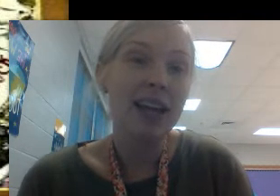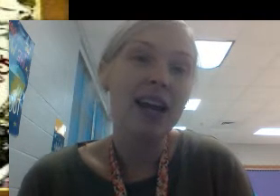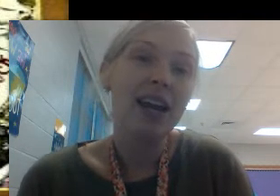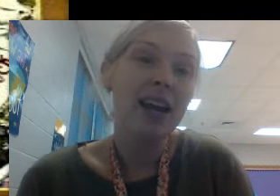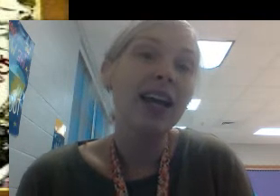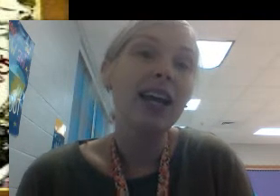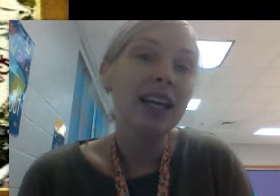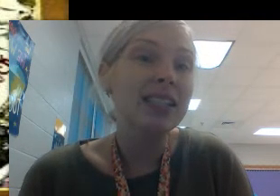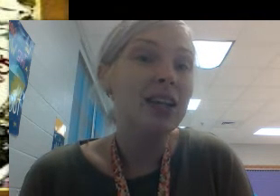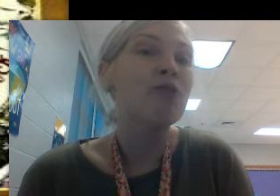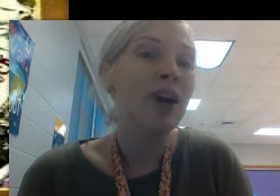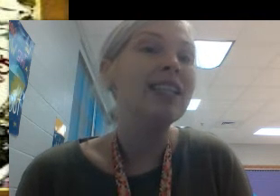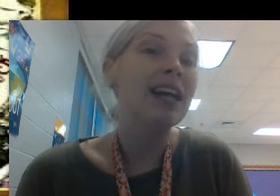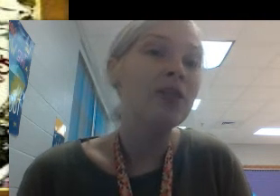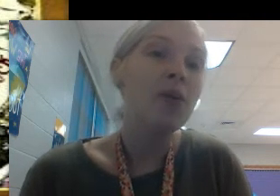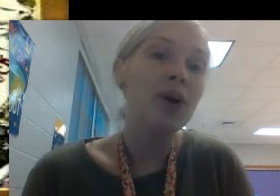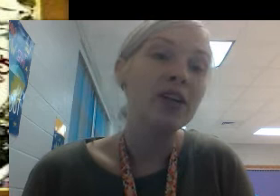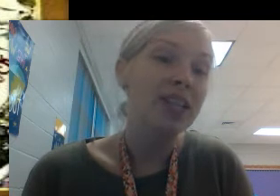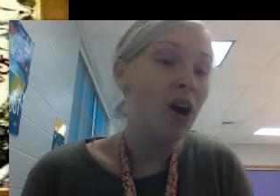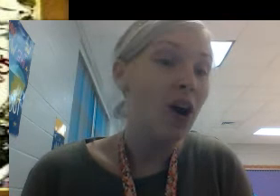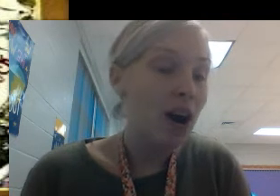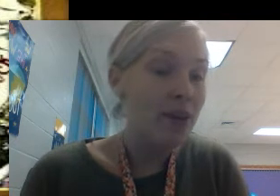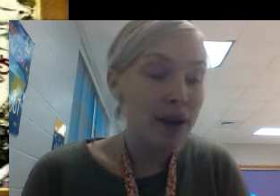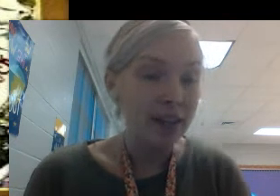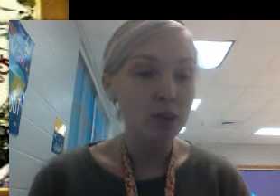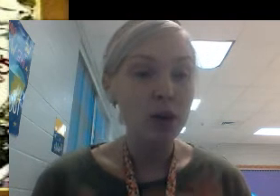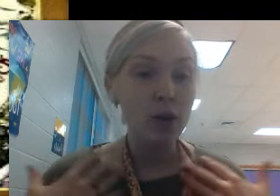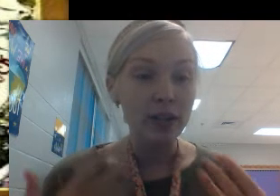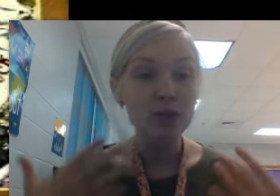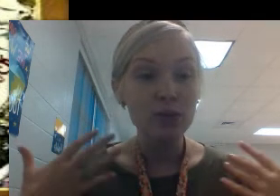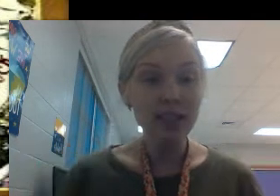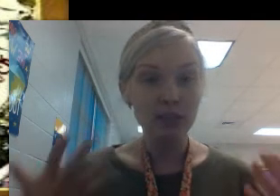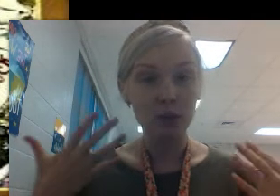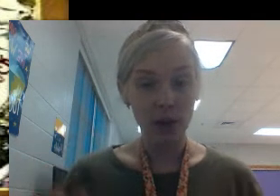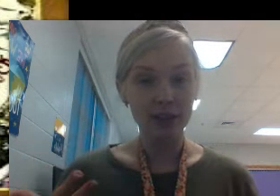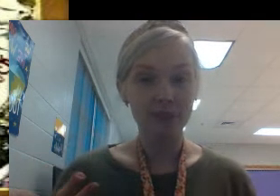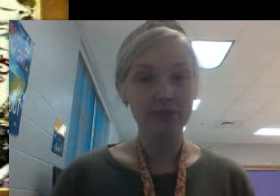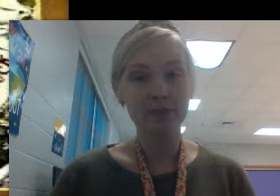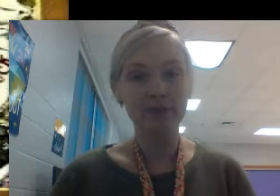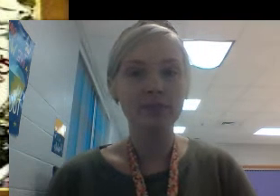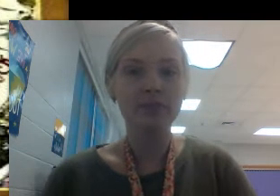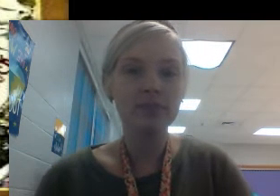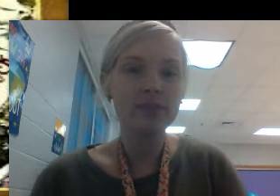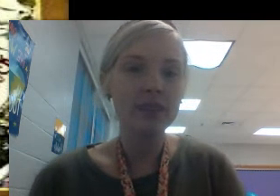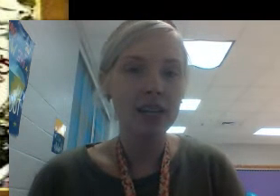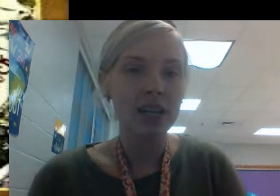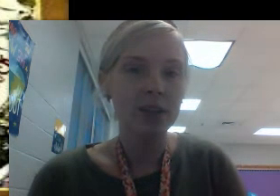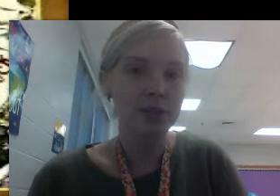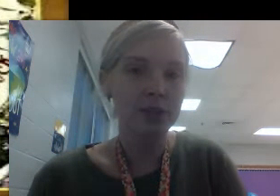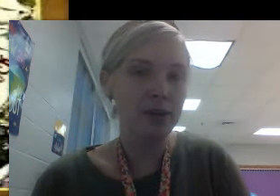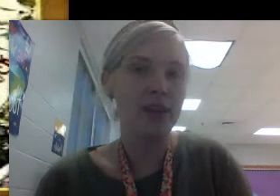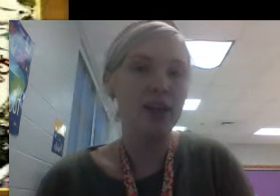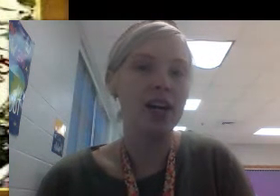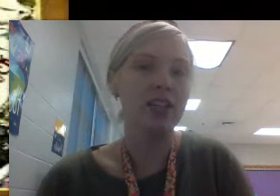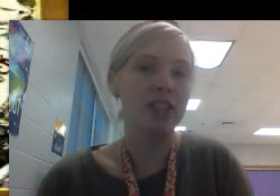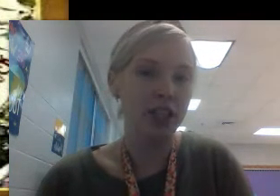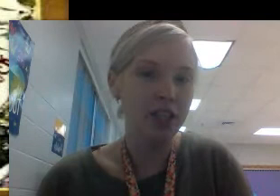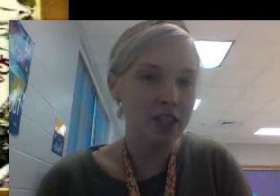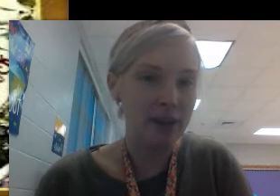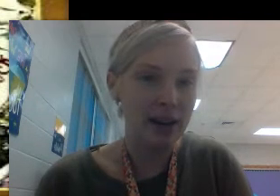because he did write down the words that are on the pages we're going to read this week. So remember,